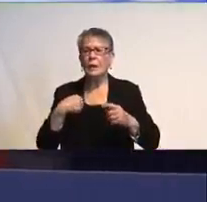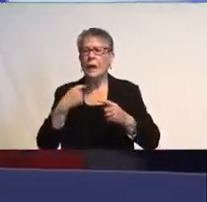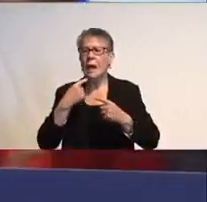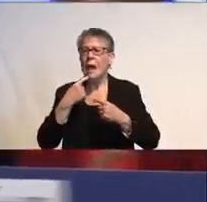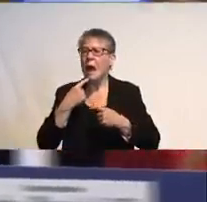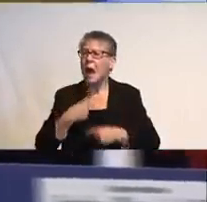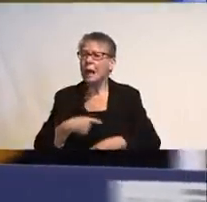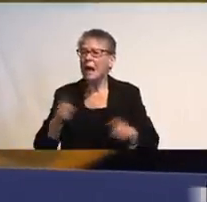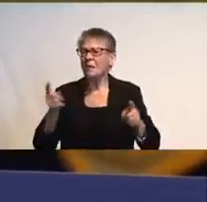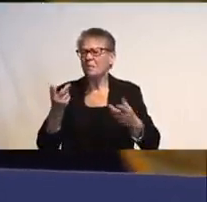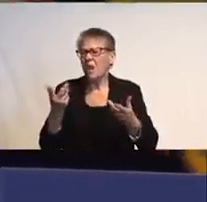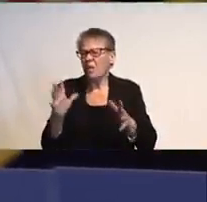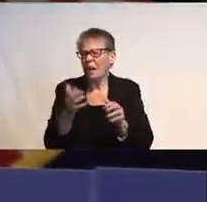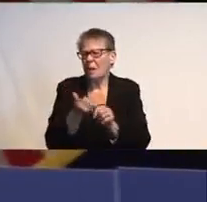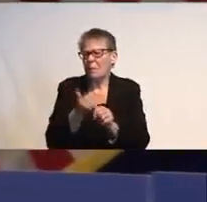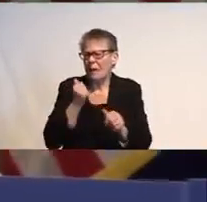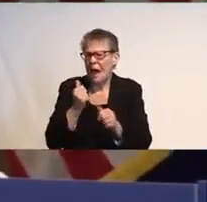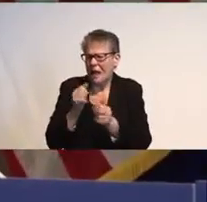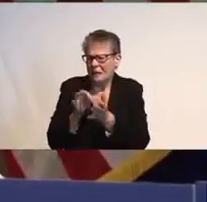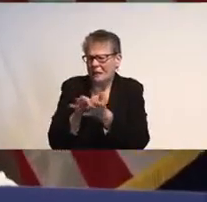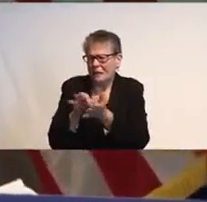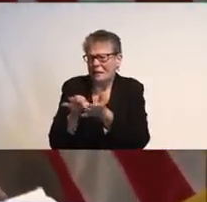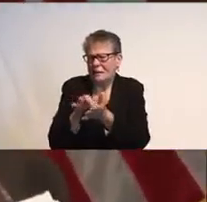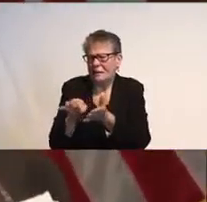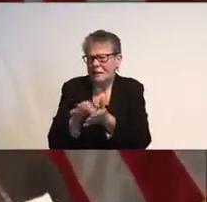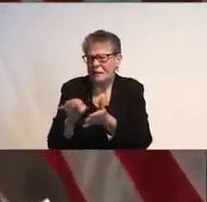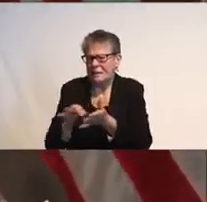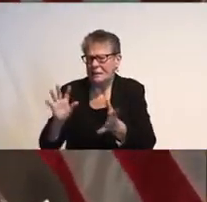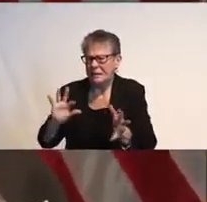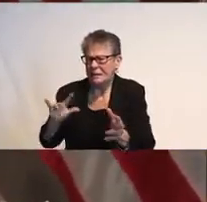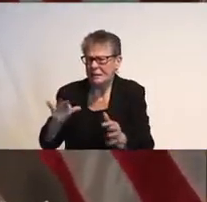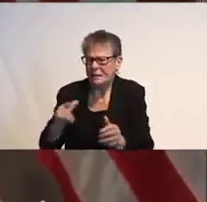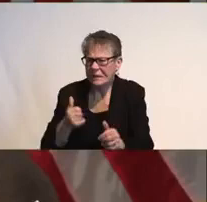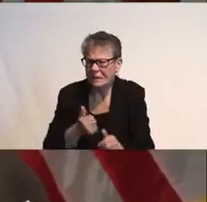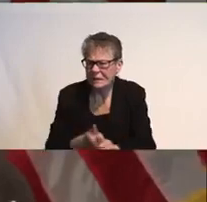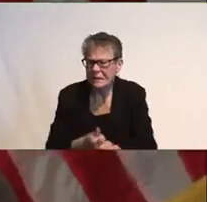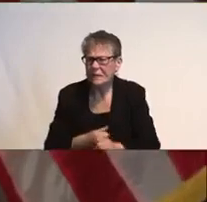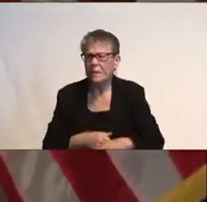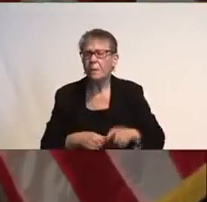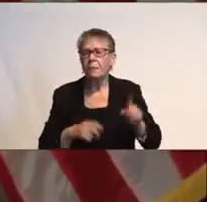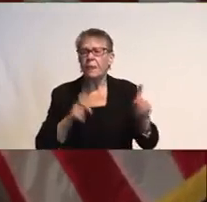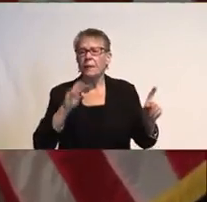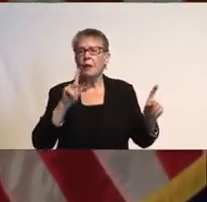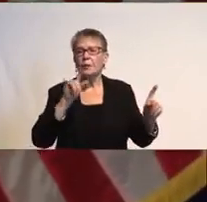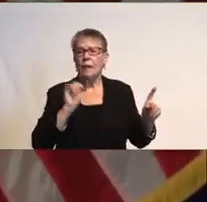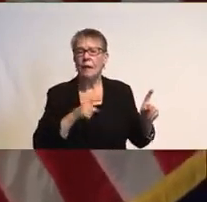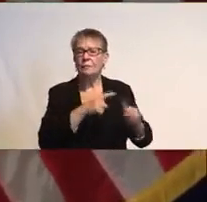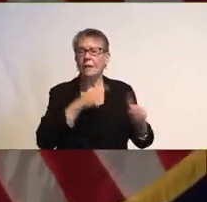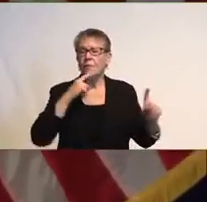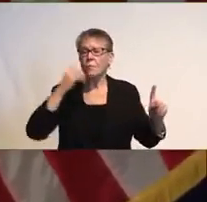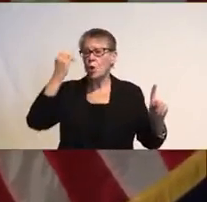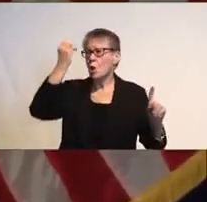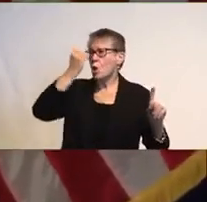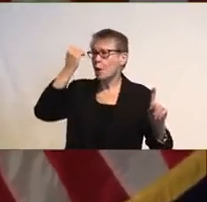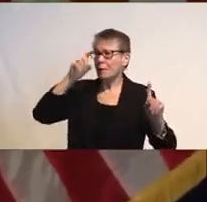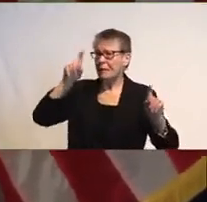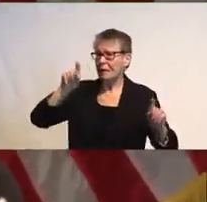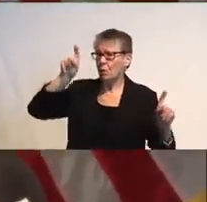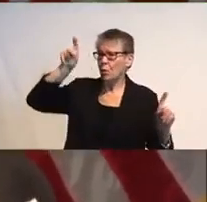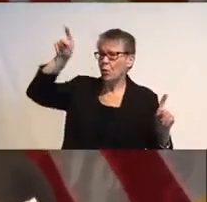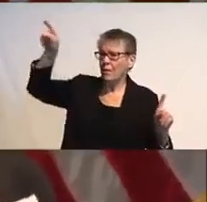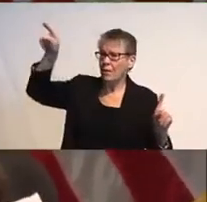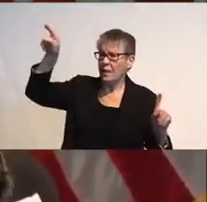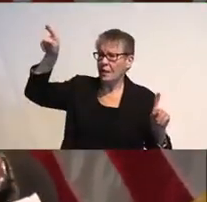from Europe does suggest that the doubling time and the rate of increase of